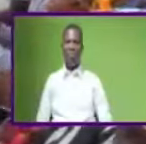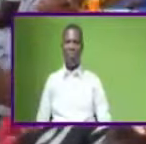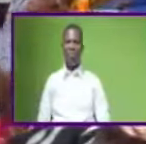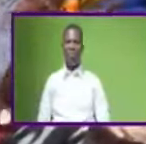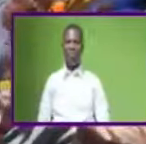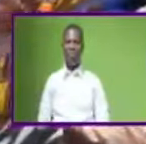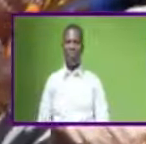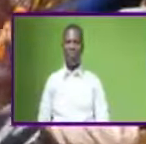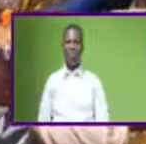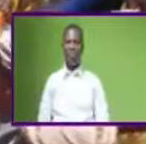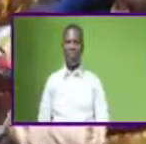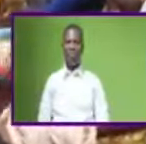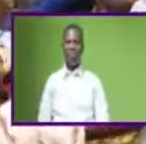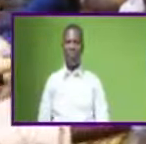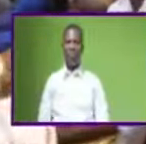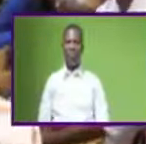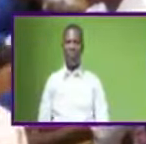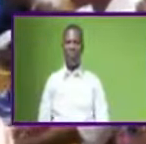Yes.